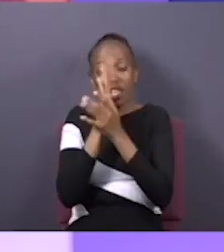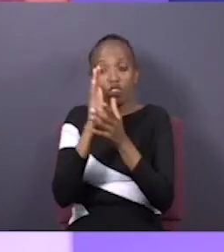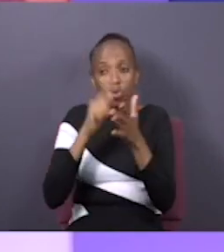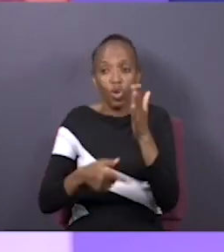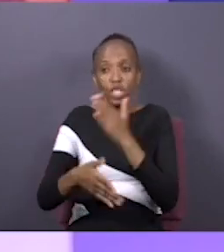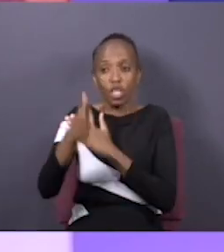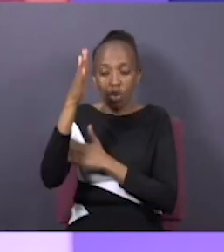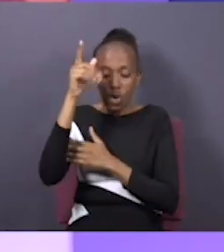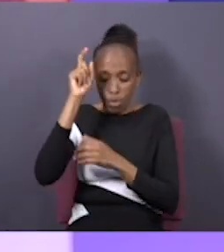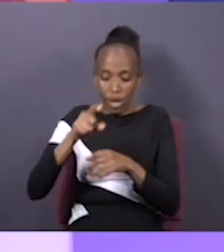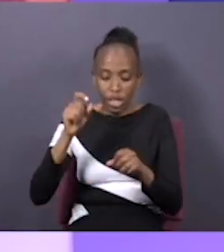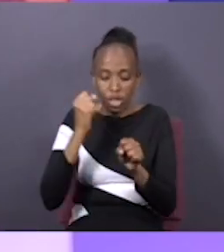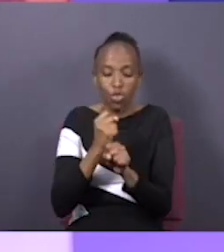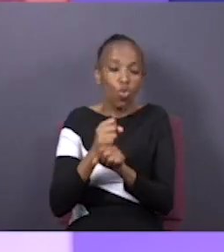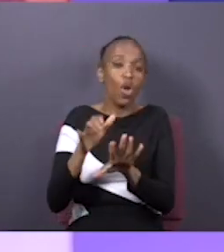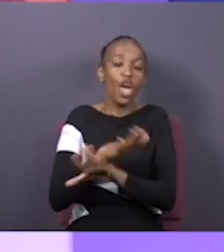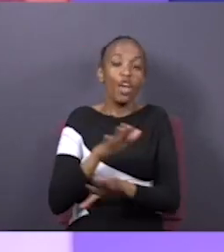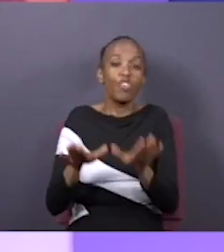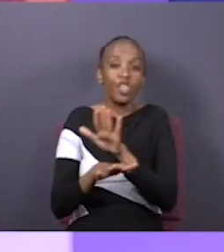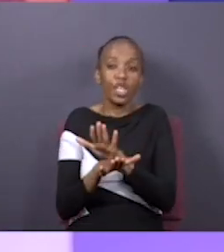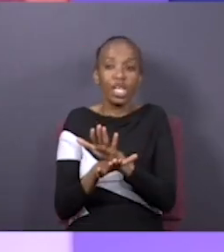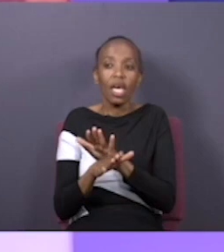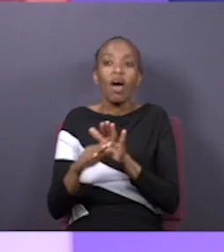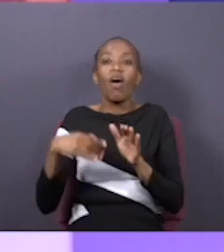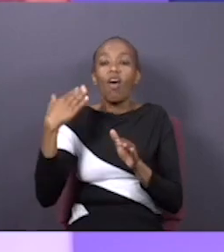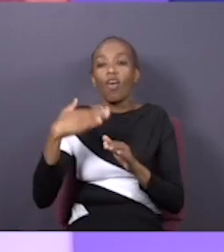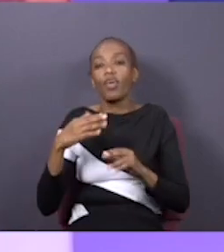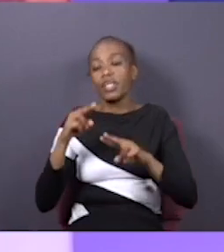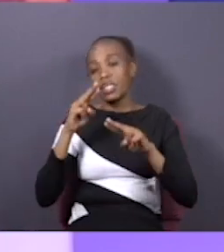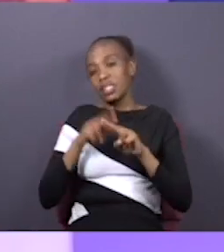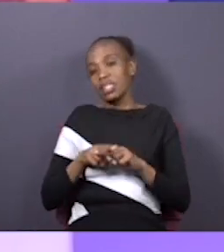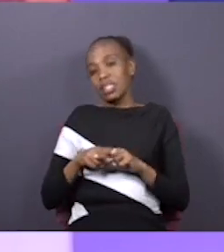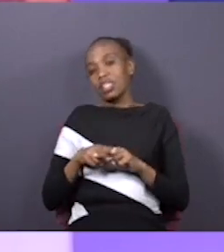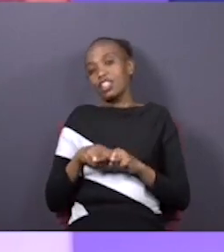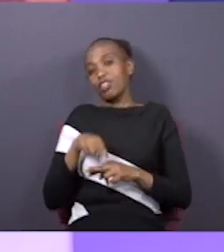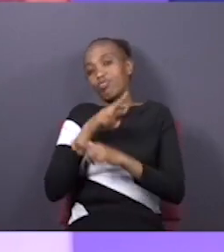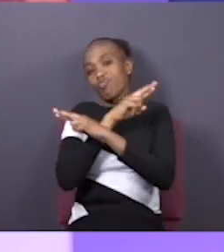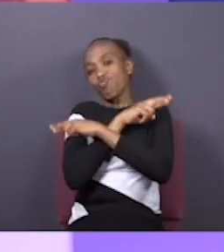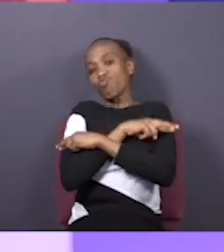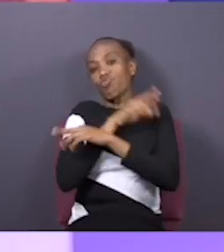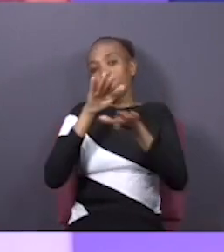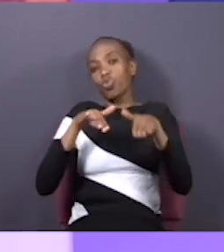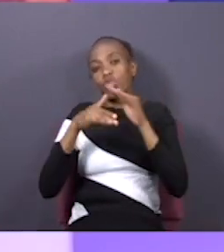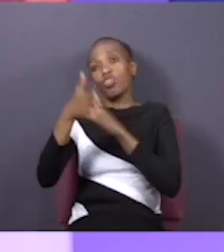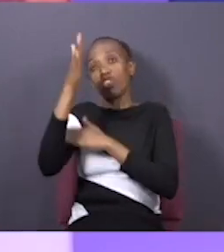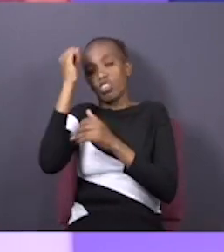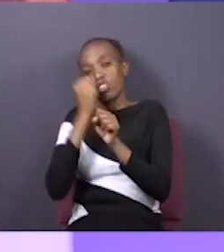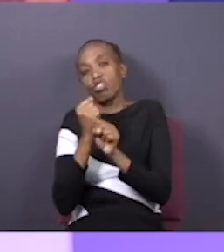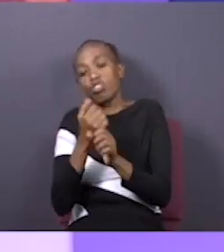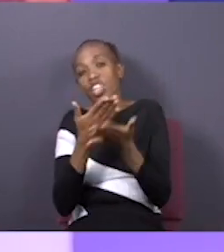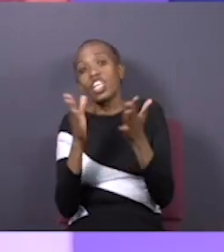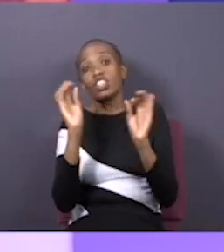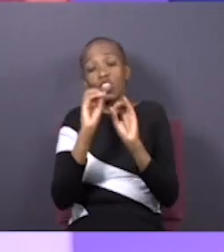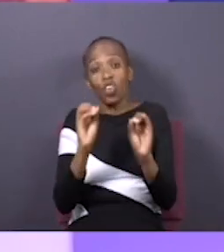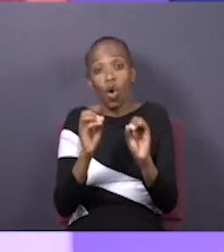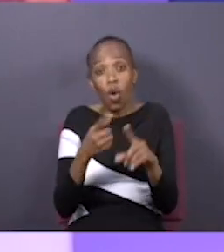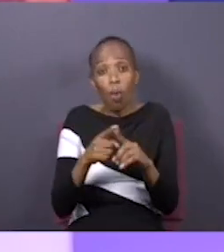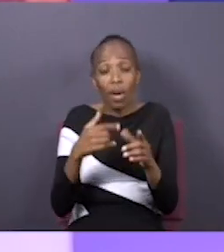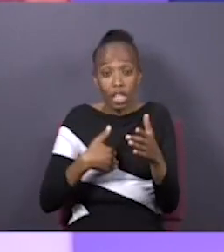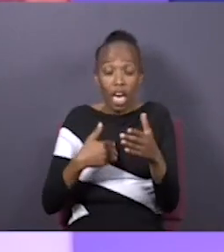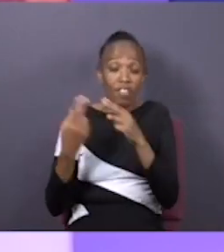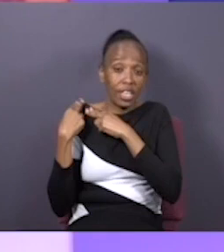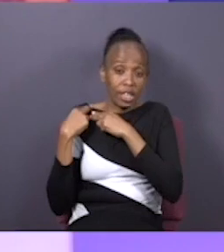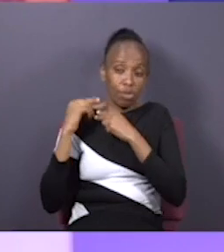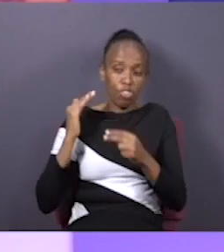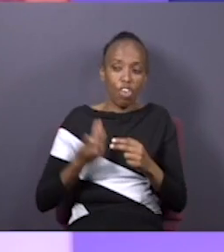that God must do it all. So they always sit back passively waiting for God to do things. No, there is a part for